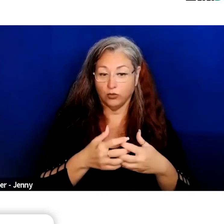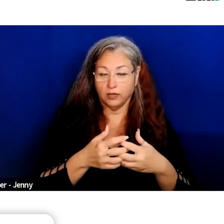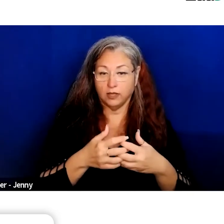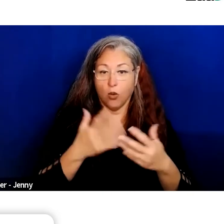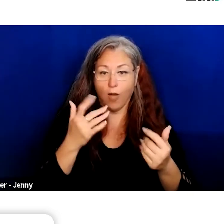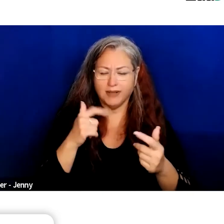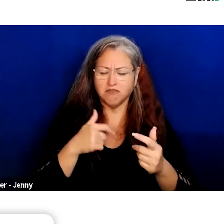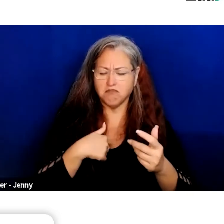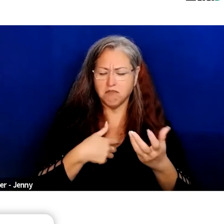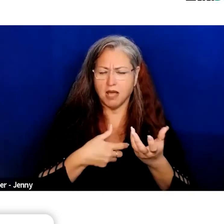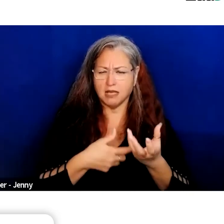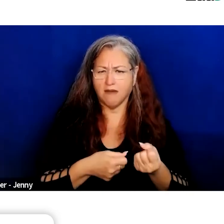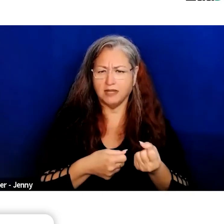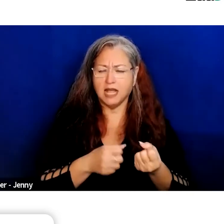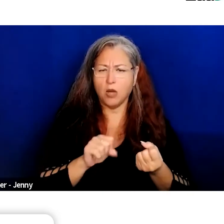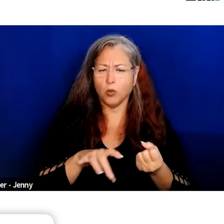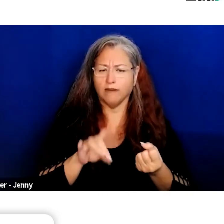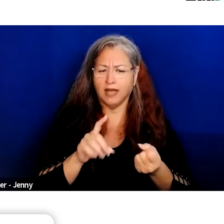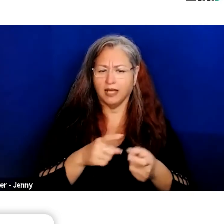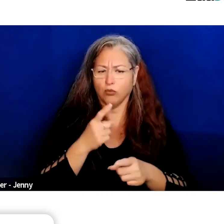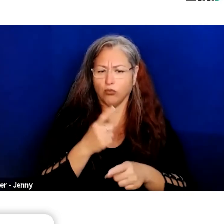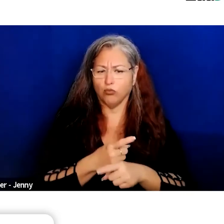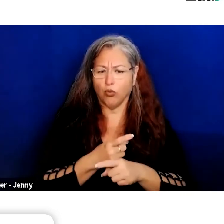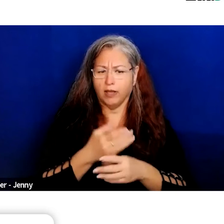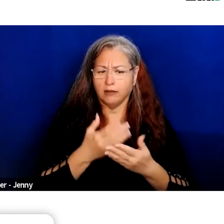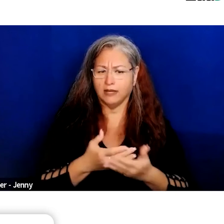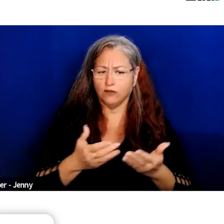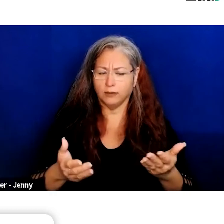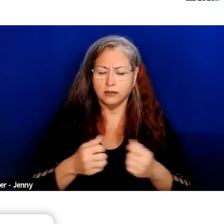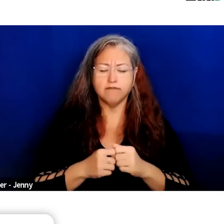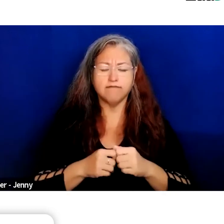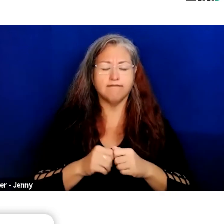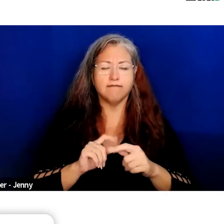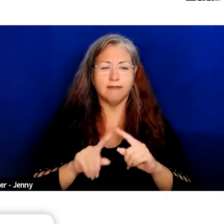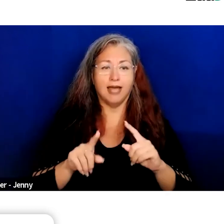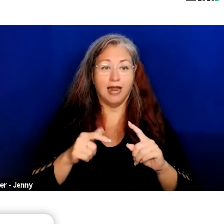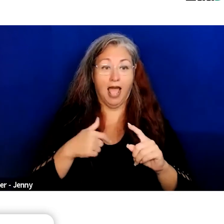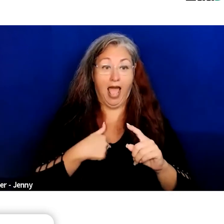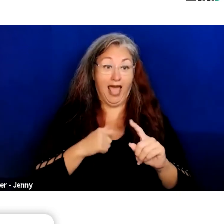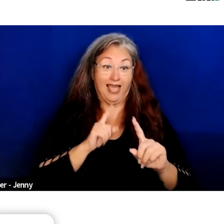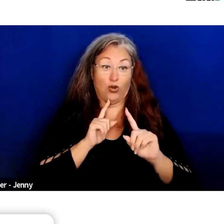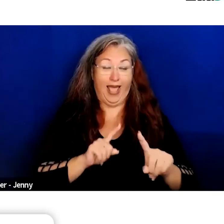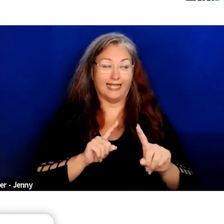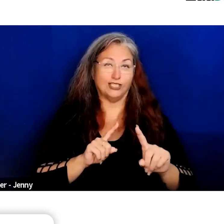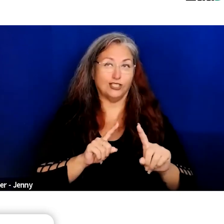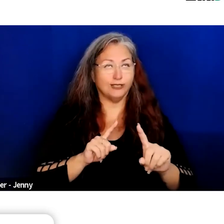am confident in finding the right resources for you. But I don't think that I could answer that in a